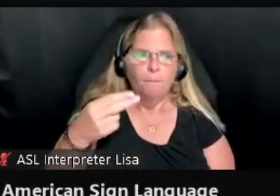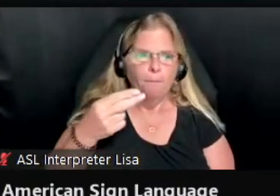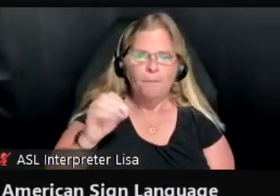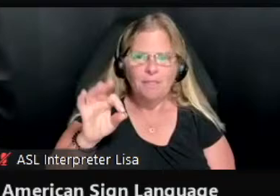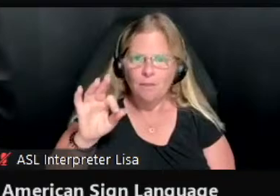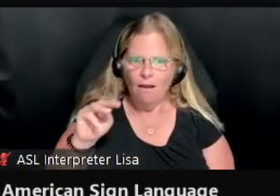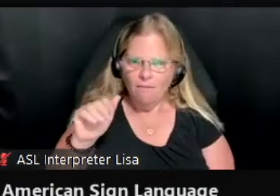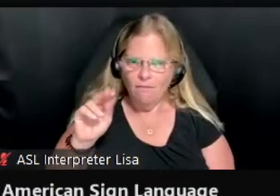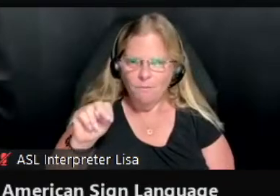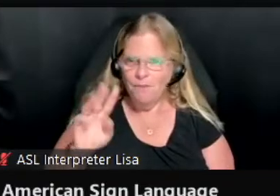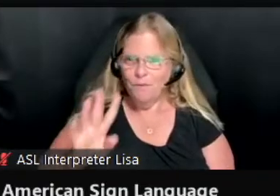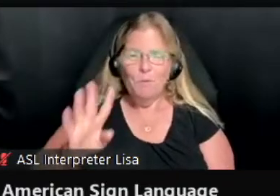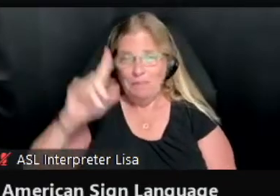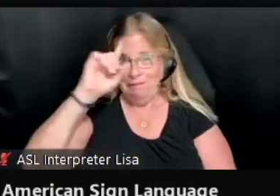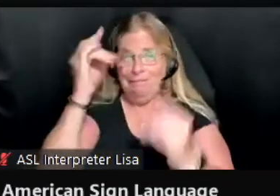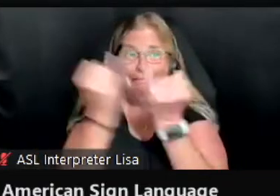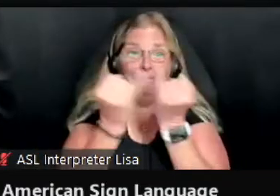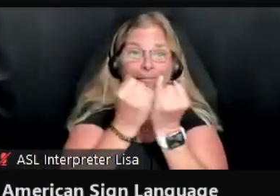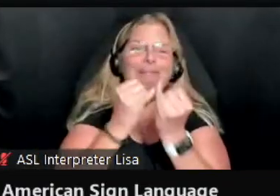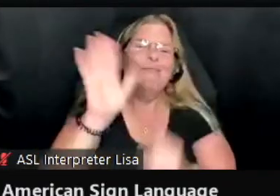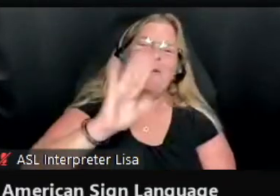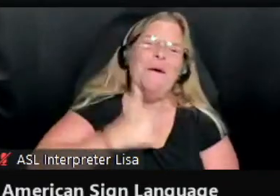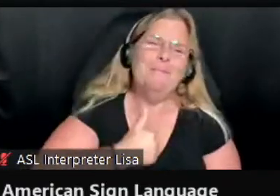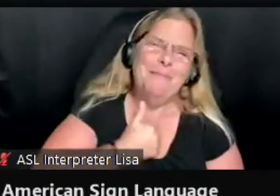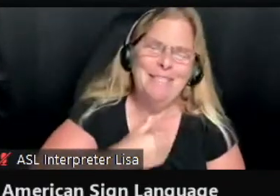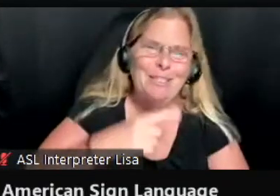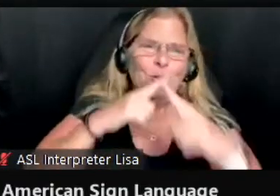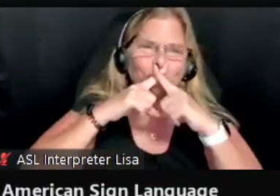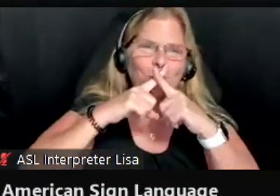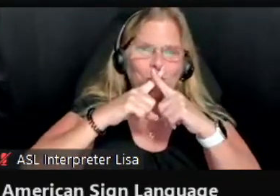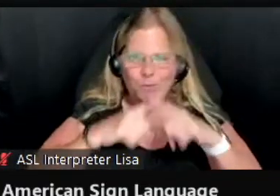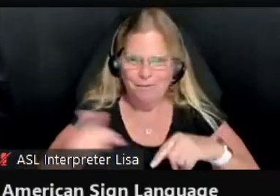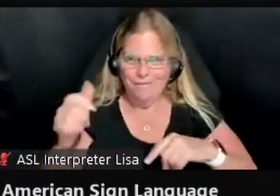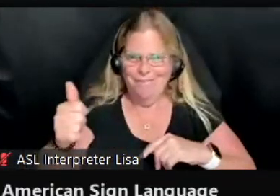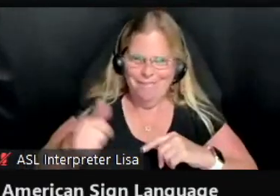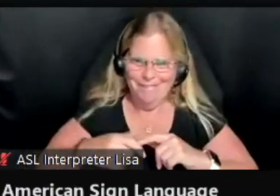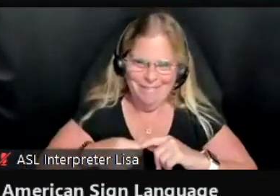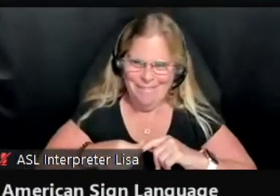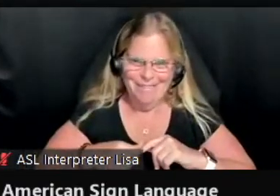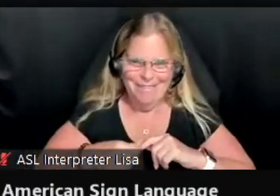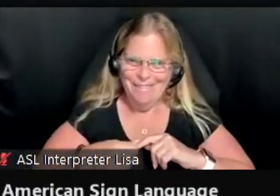No, she's muted. But she was talking.